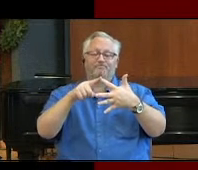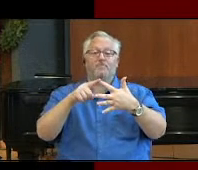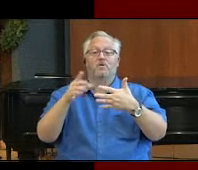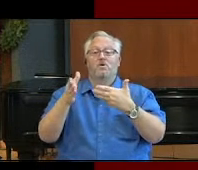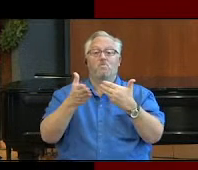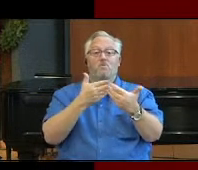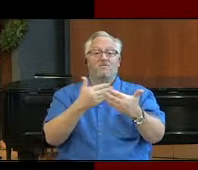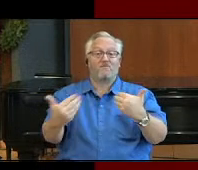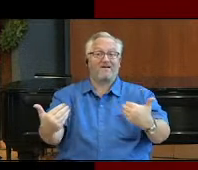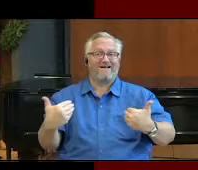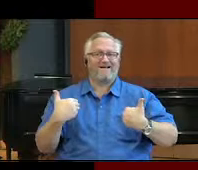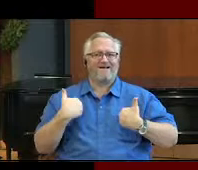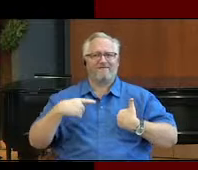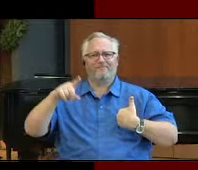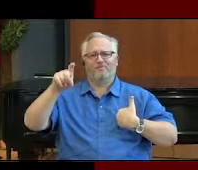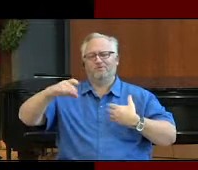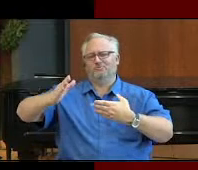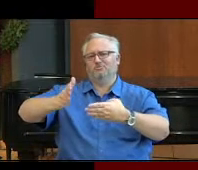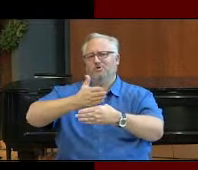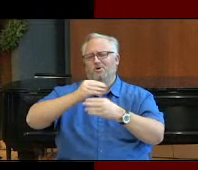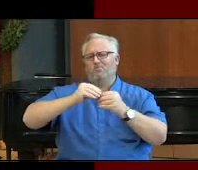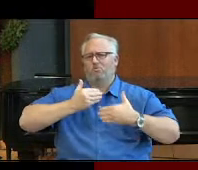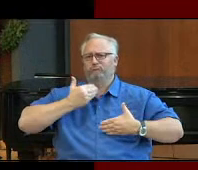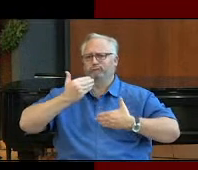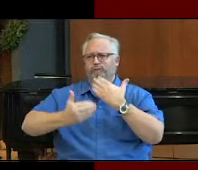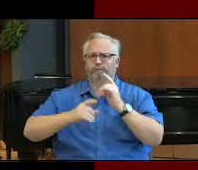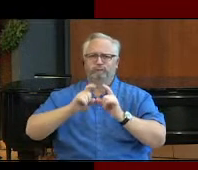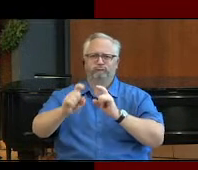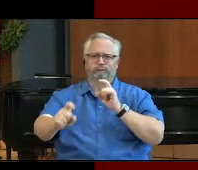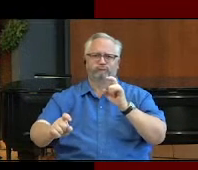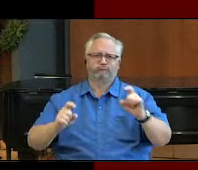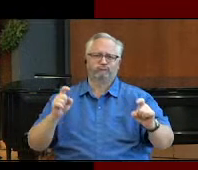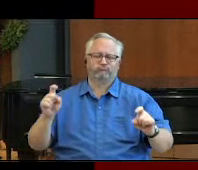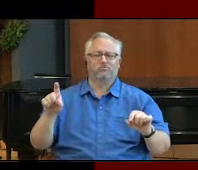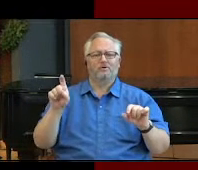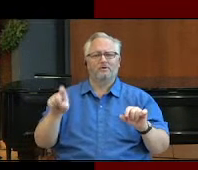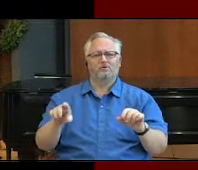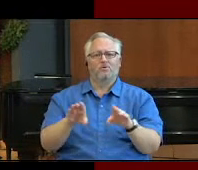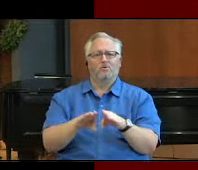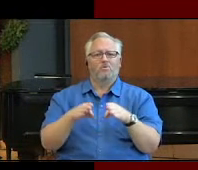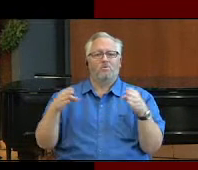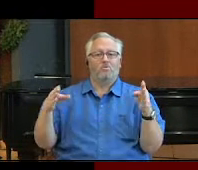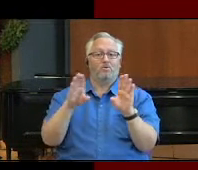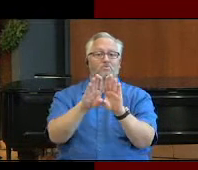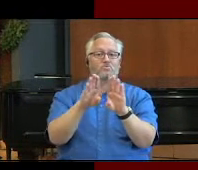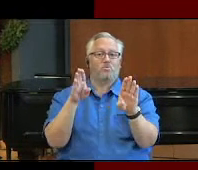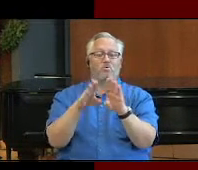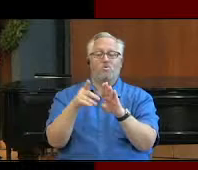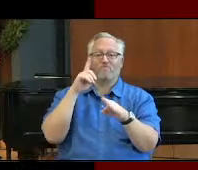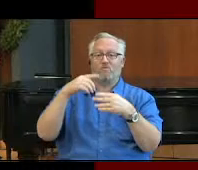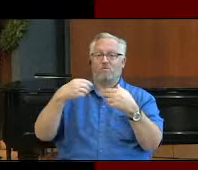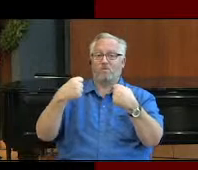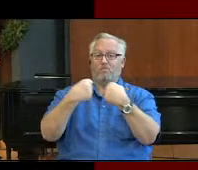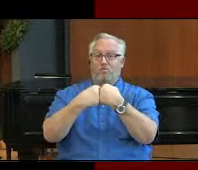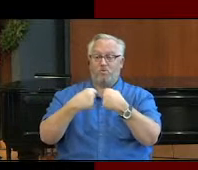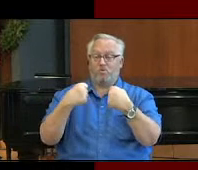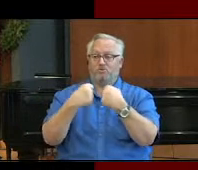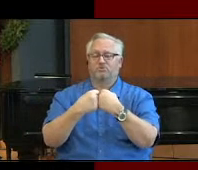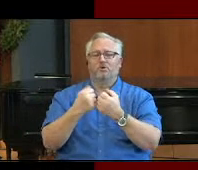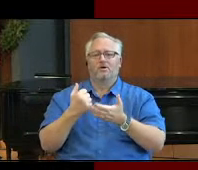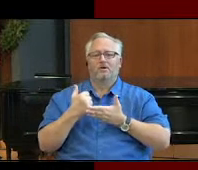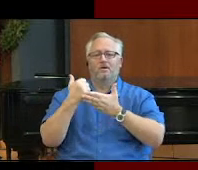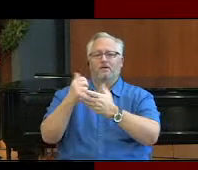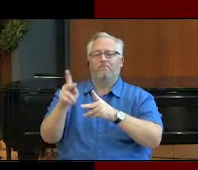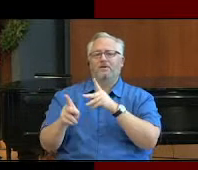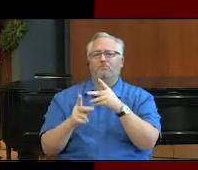have. We need to be more generous and giving. We need to open our door to our borders for those